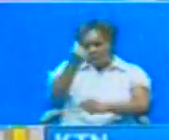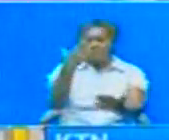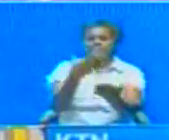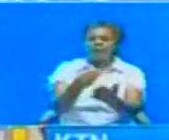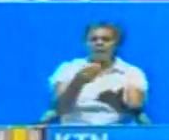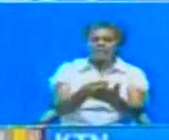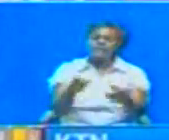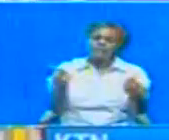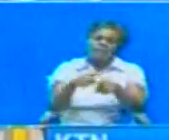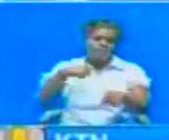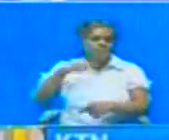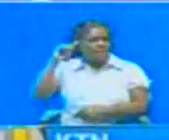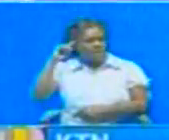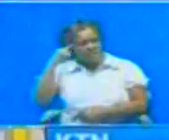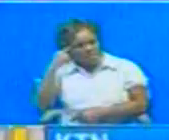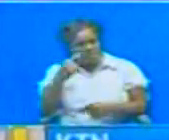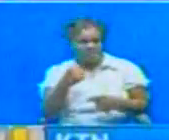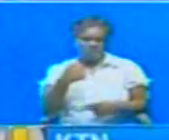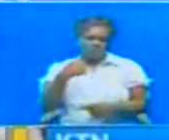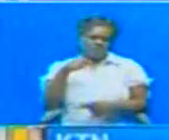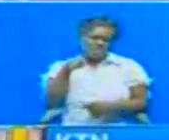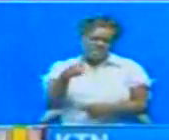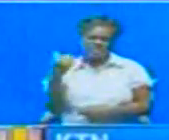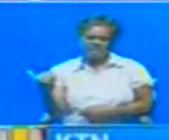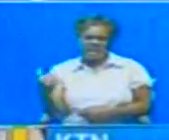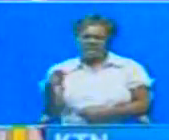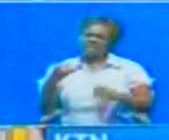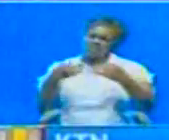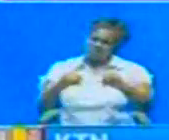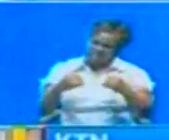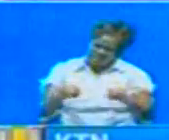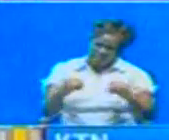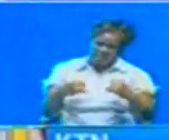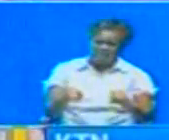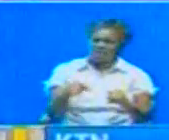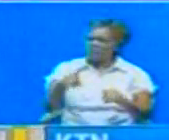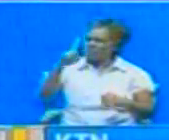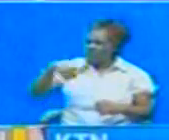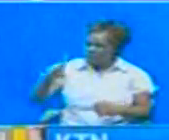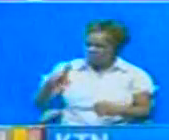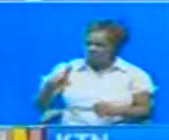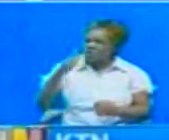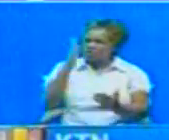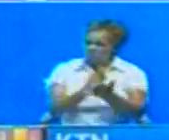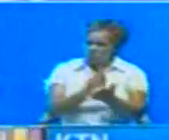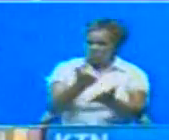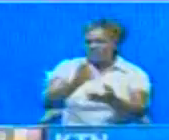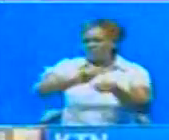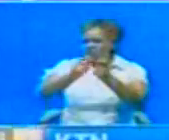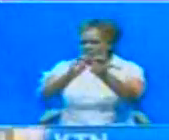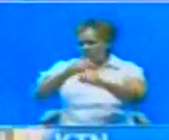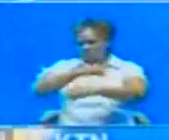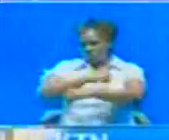hata nilikuwa nafikiria kwa roho moyo yangu, huyu mtoto ametia bidii, atafaulu kweli kulingana vile ameshabadilisha